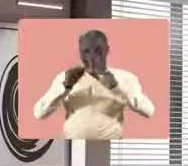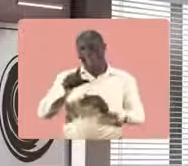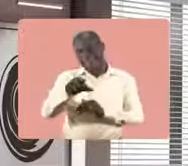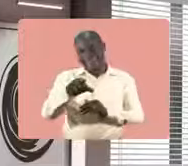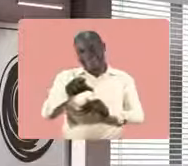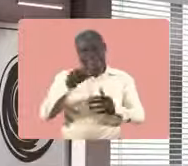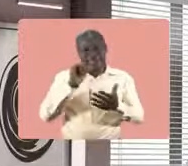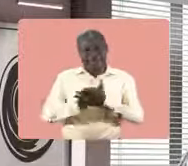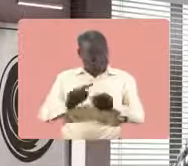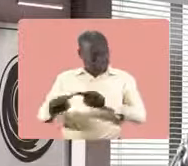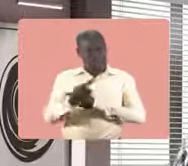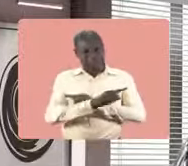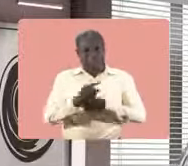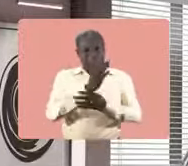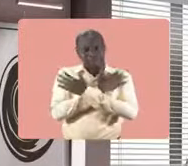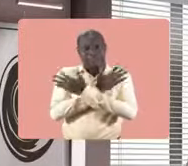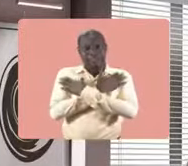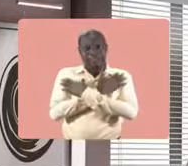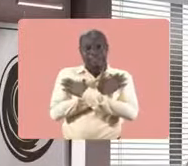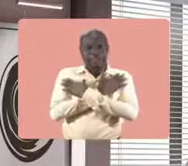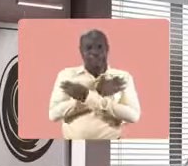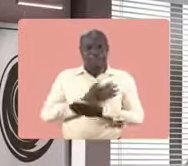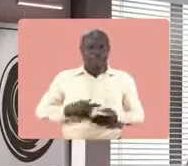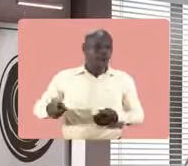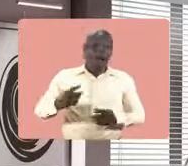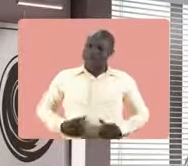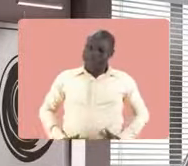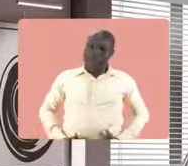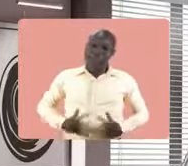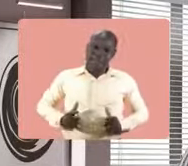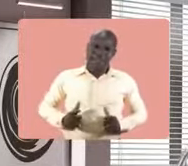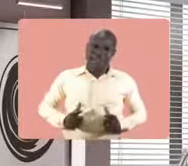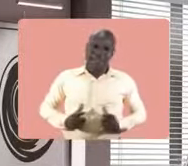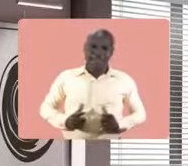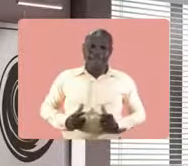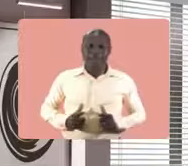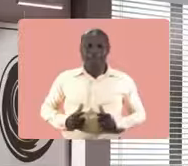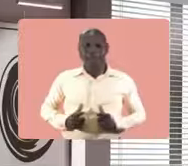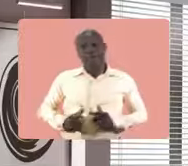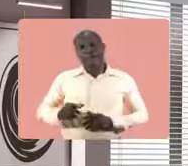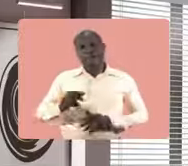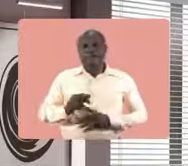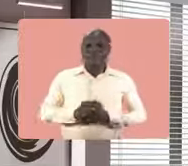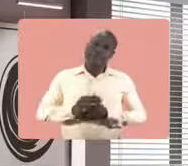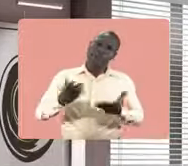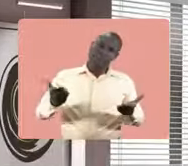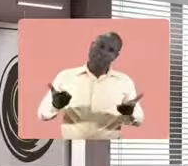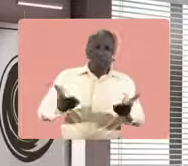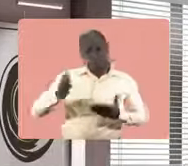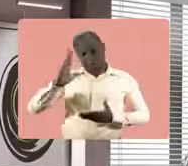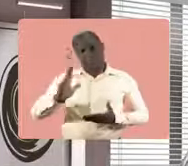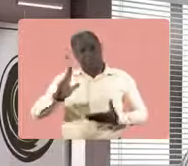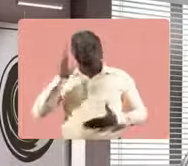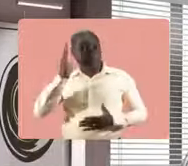Enshraw. Sir, ene kwesi ade yin so. Yeda so eka Akra ati asifo ho.